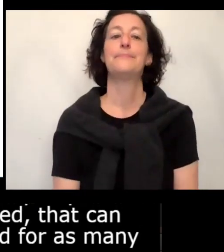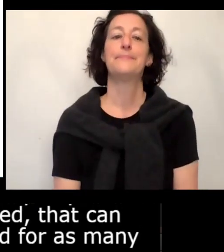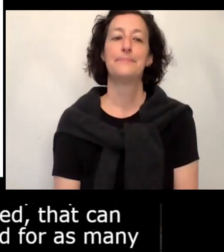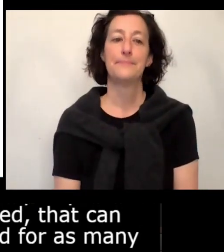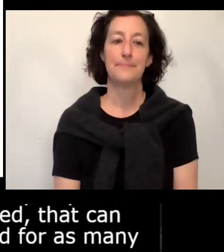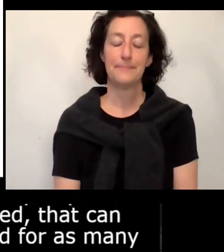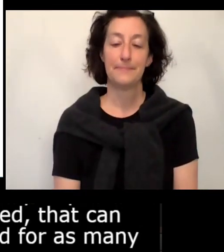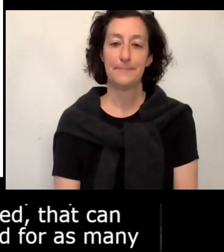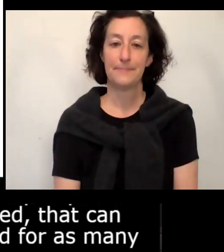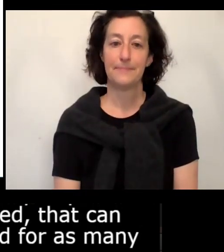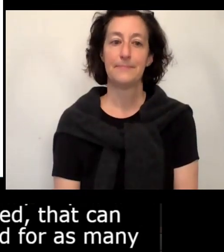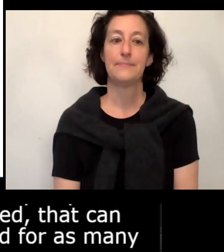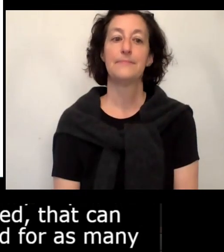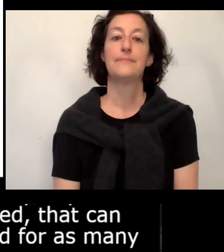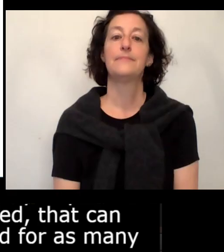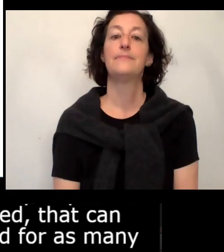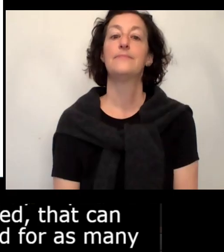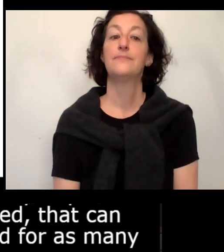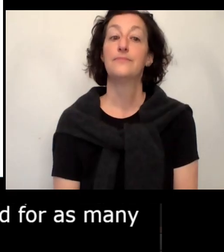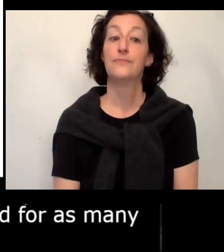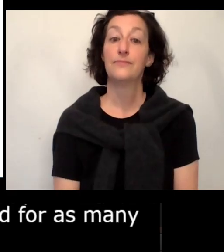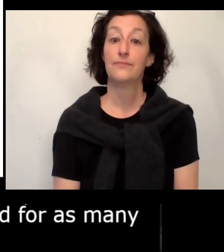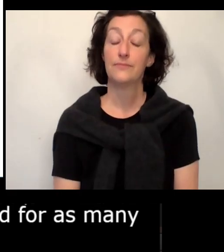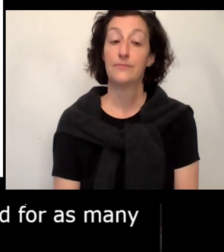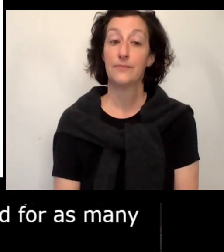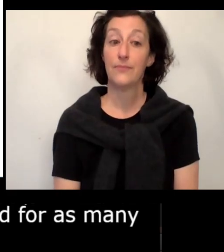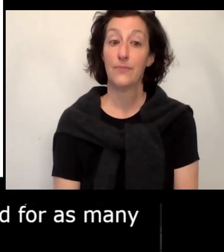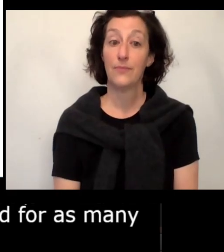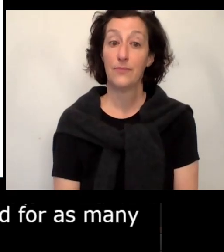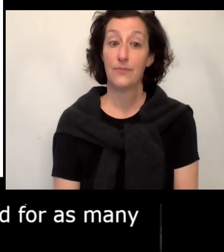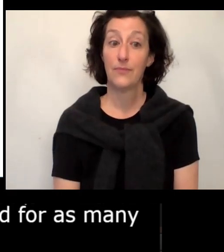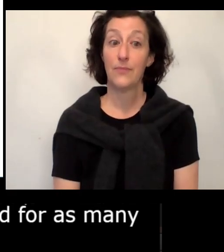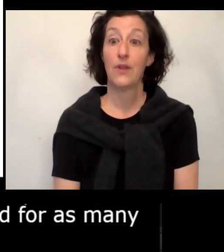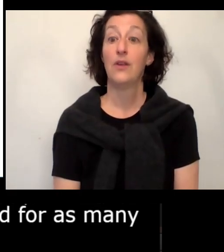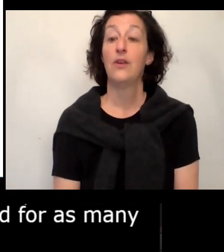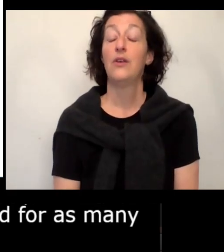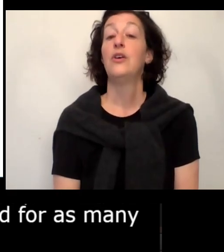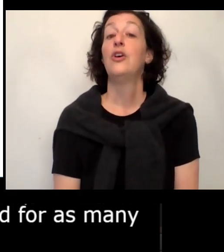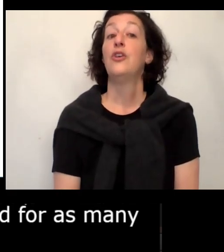Moving from kind of language itself to the packaging of language,